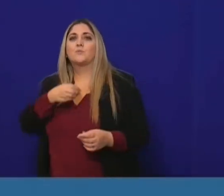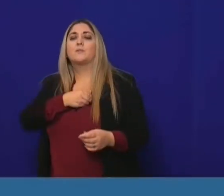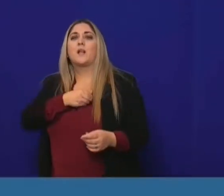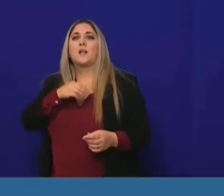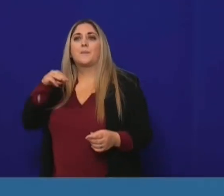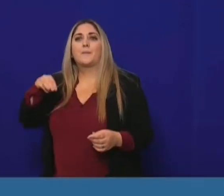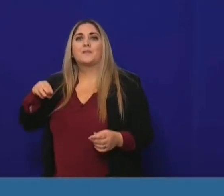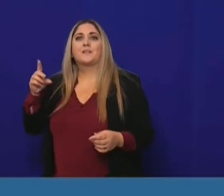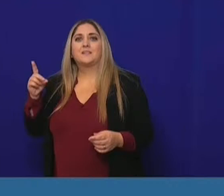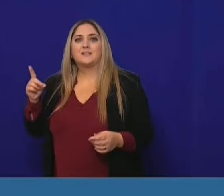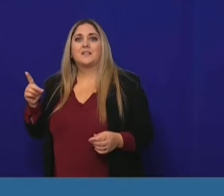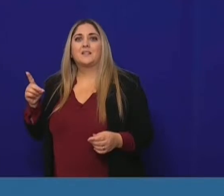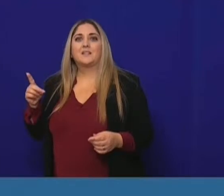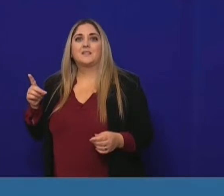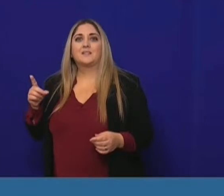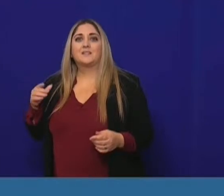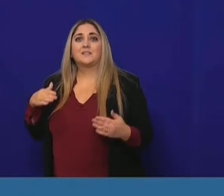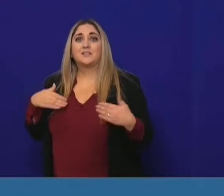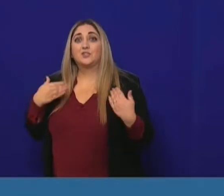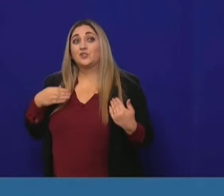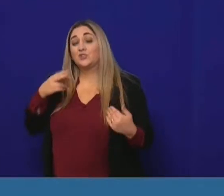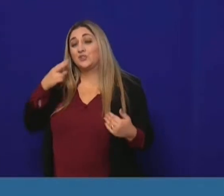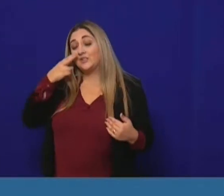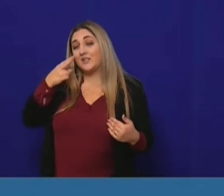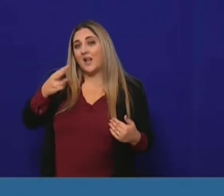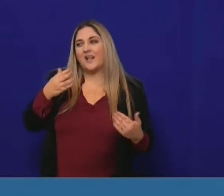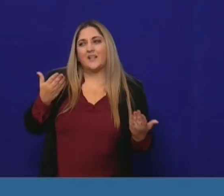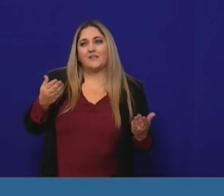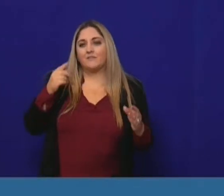see some photos of what it's like inside? Thank you.